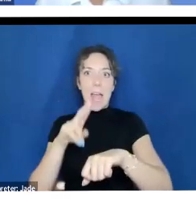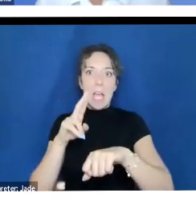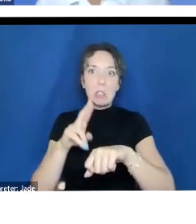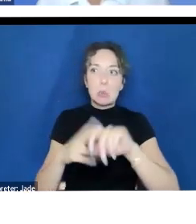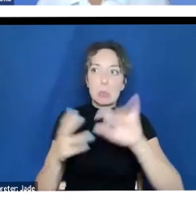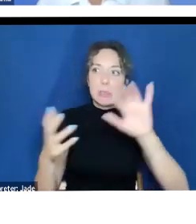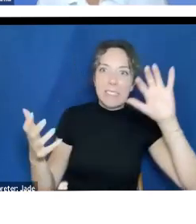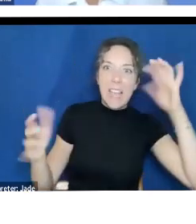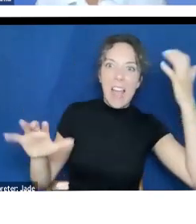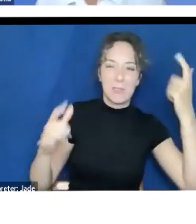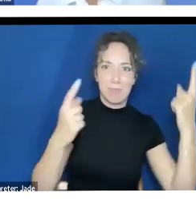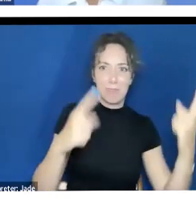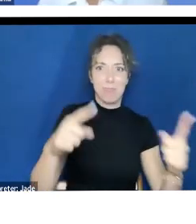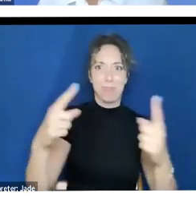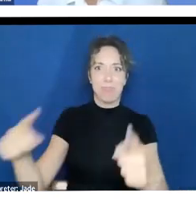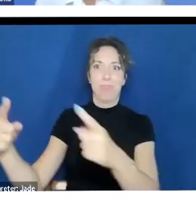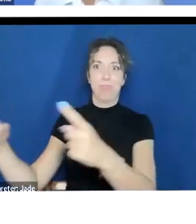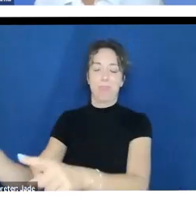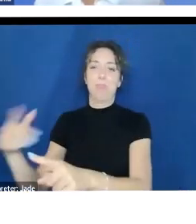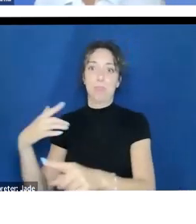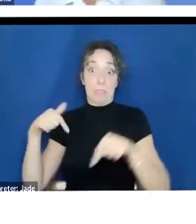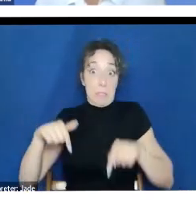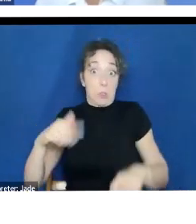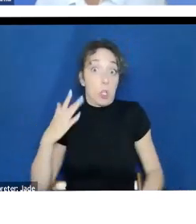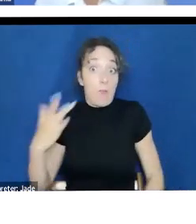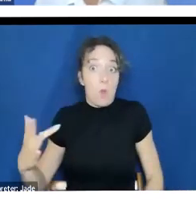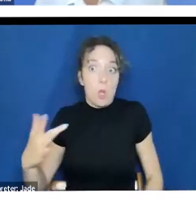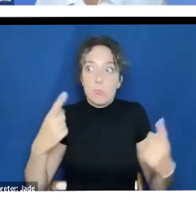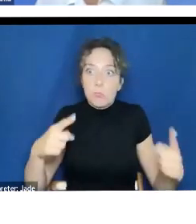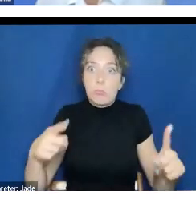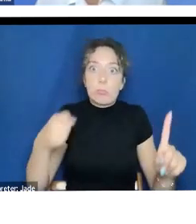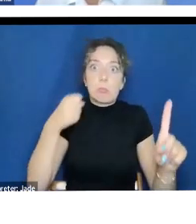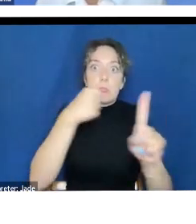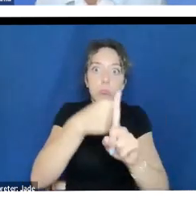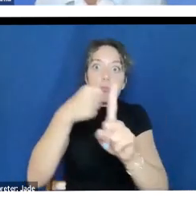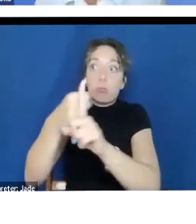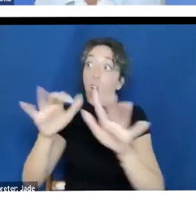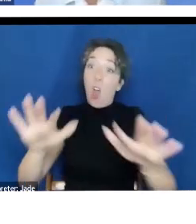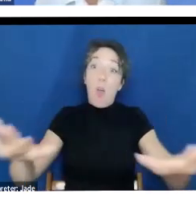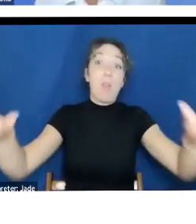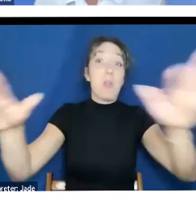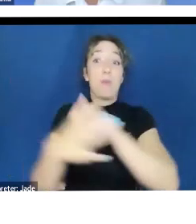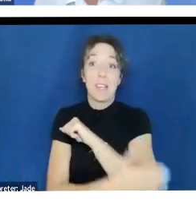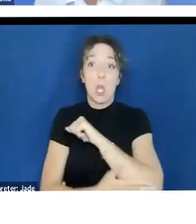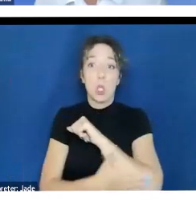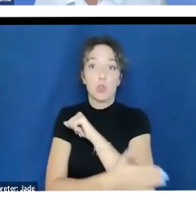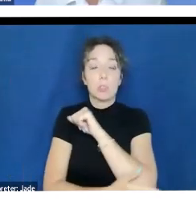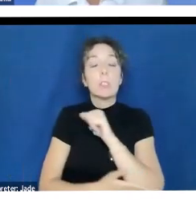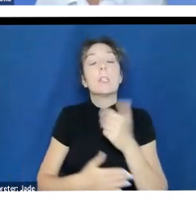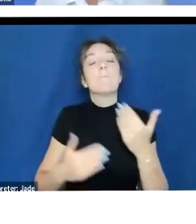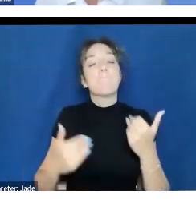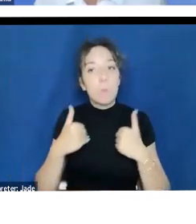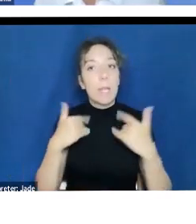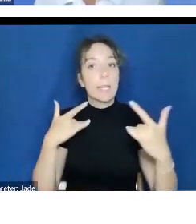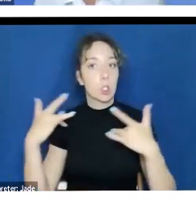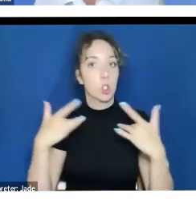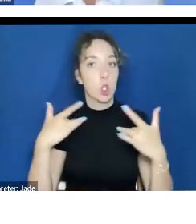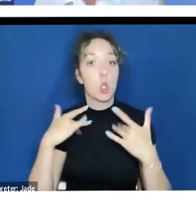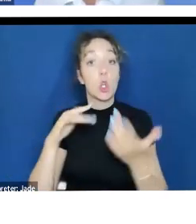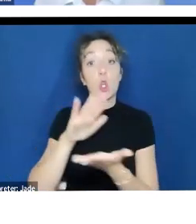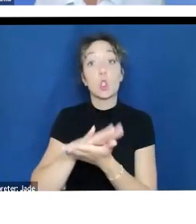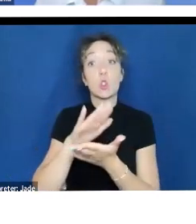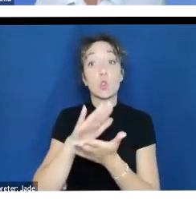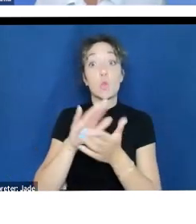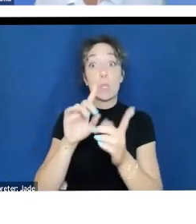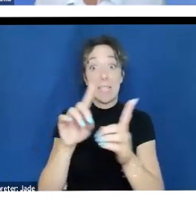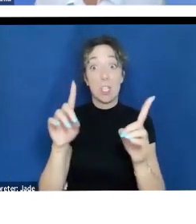kinds of things that have been happening here in California and actually across the country, there was concern that, school districts were